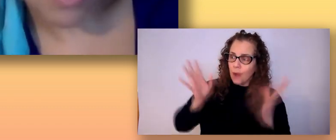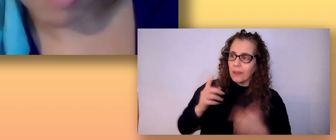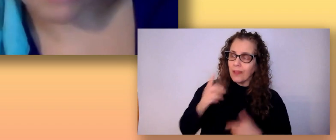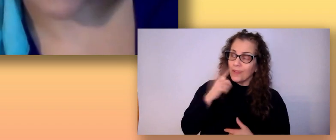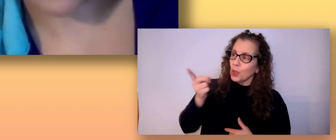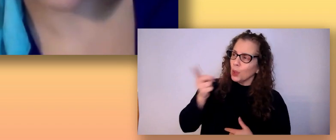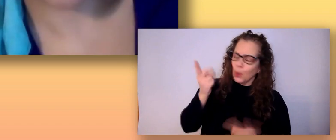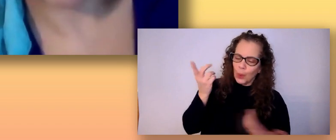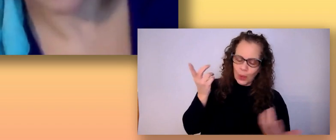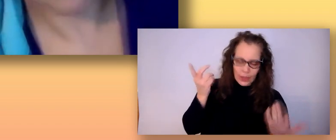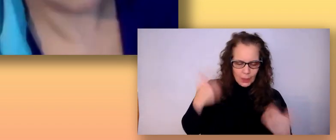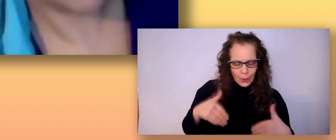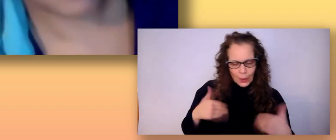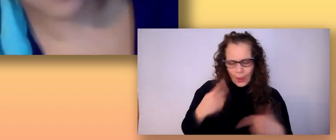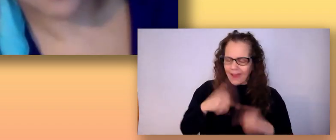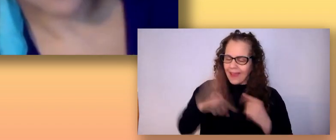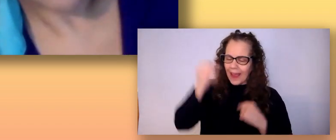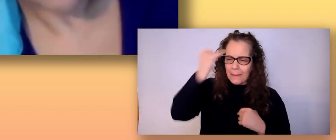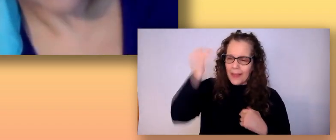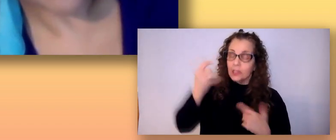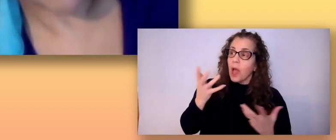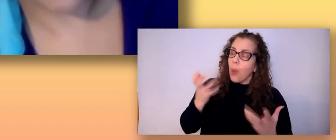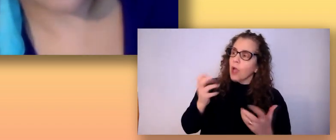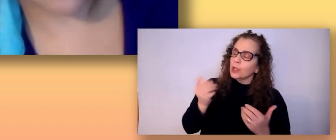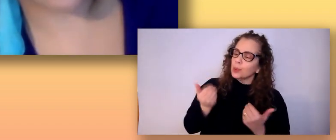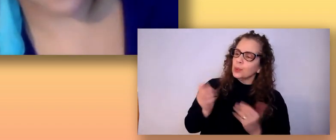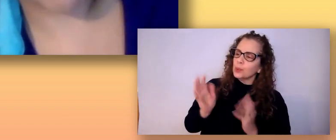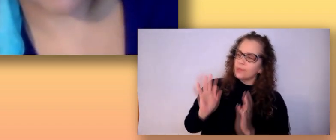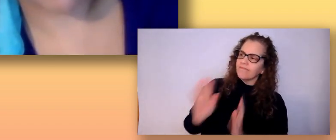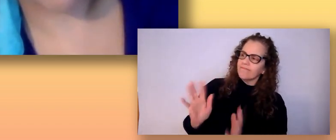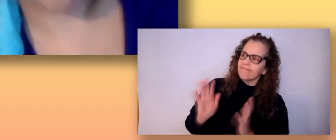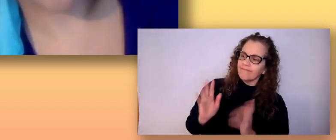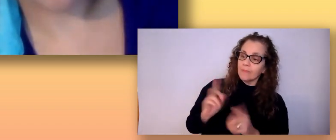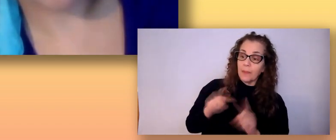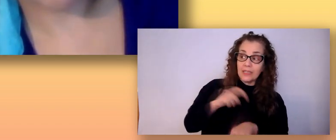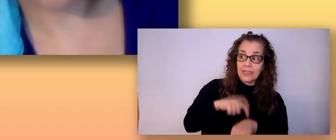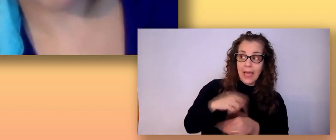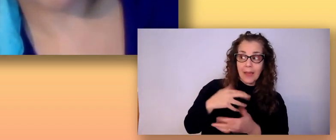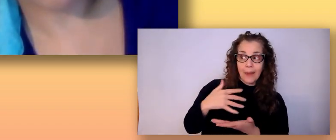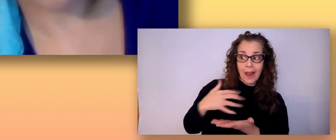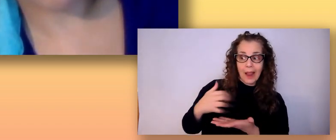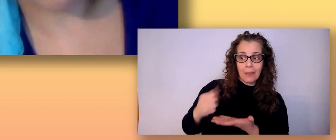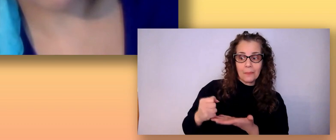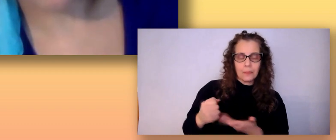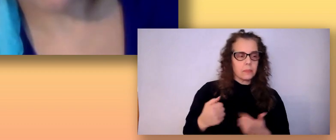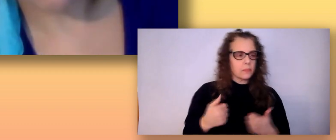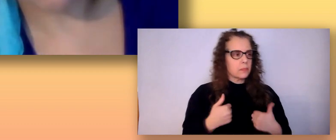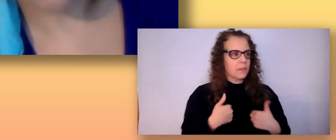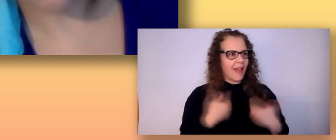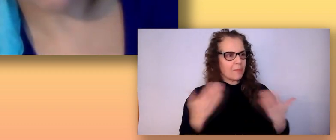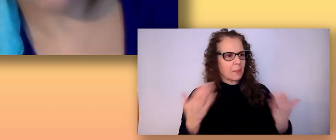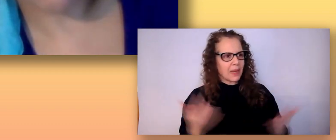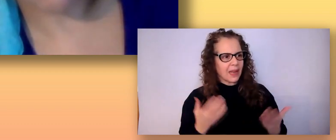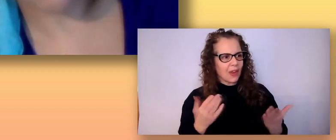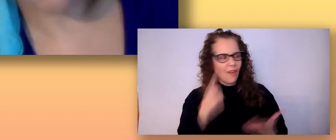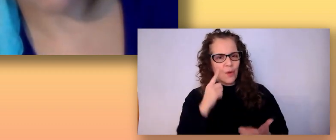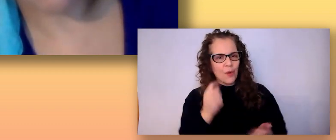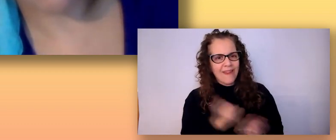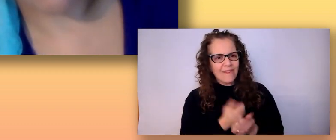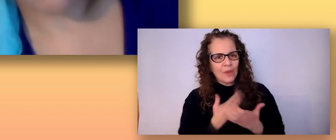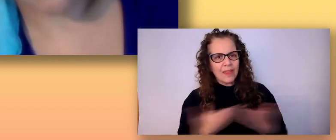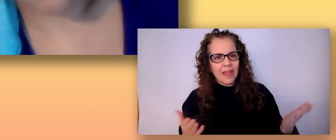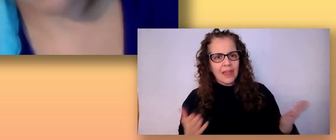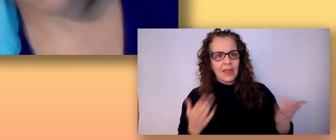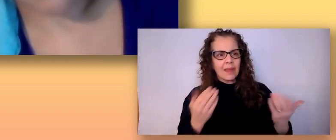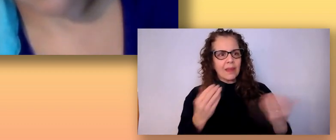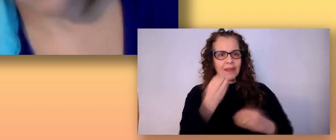wanted to give you space if you needed it, but we're kind of running out of time here. I've been here for everything you've needed, every